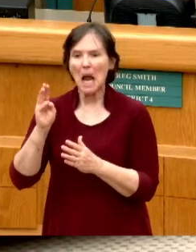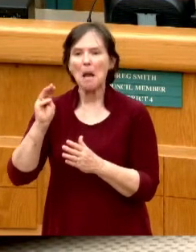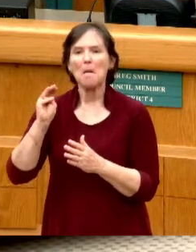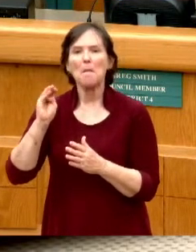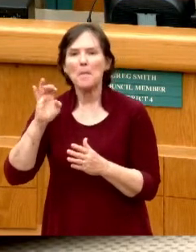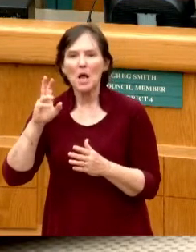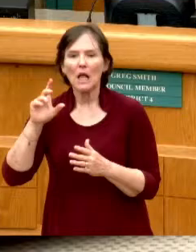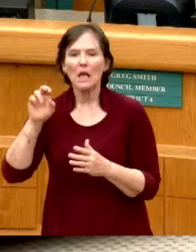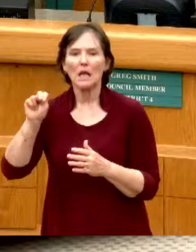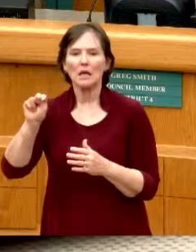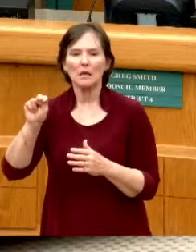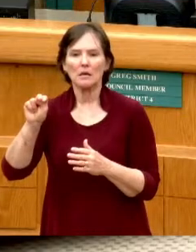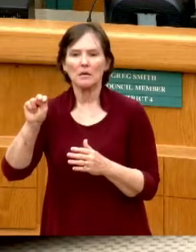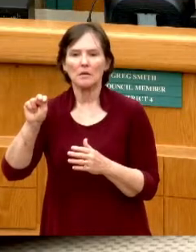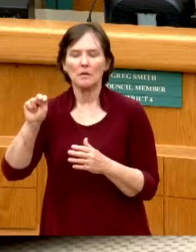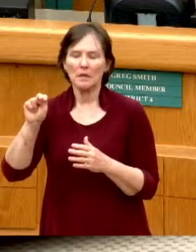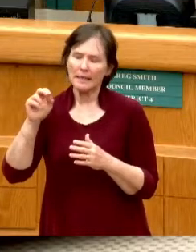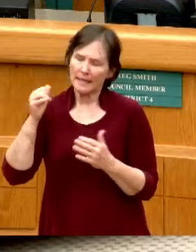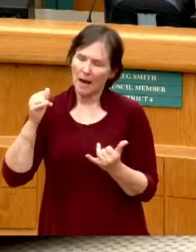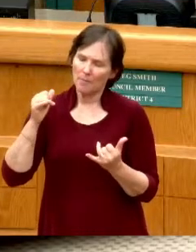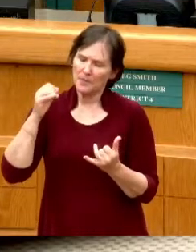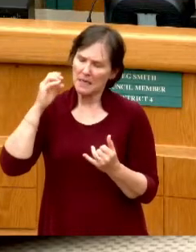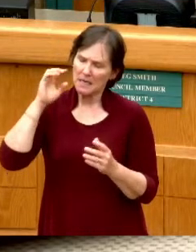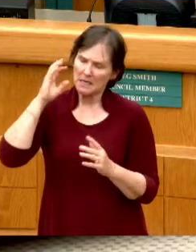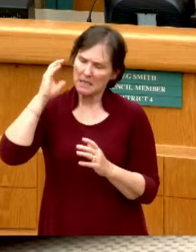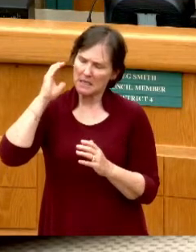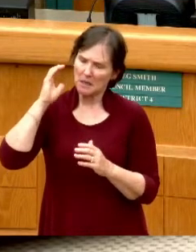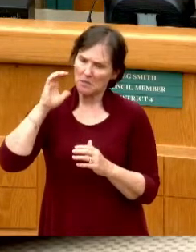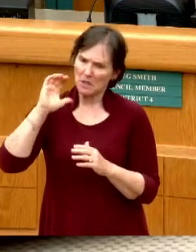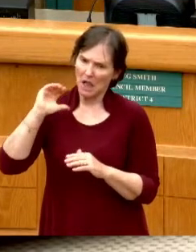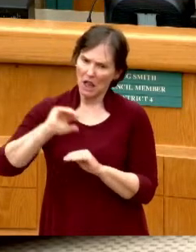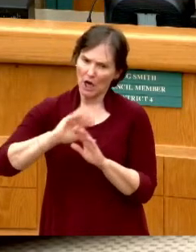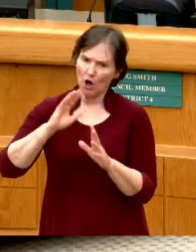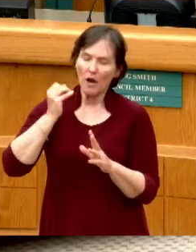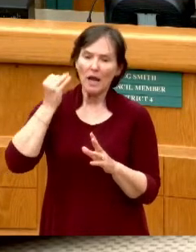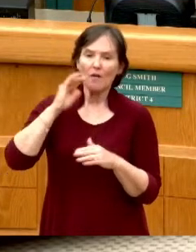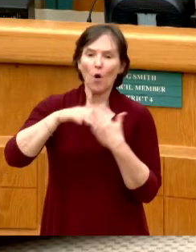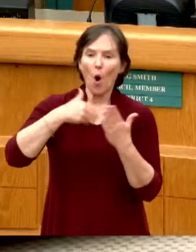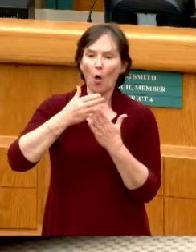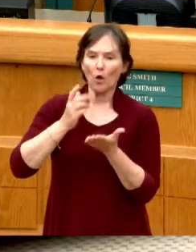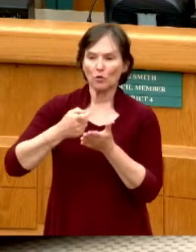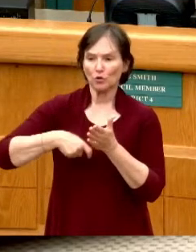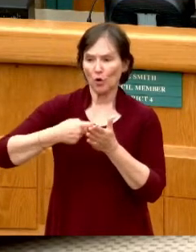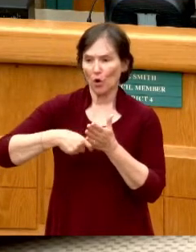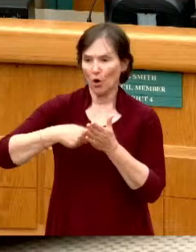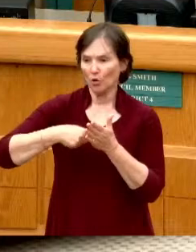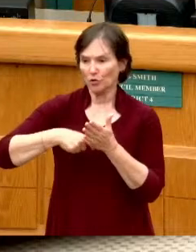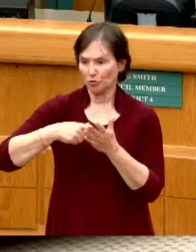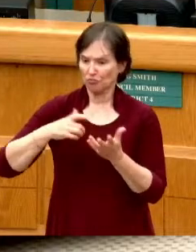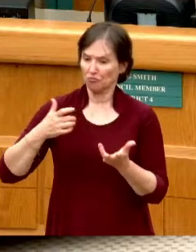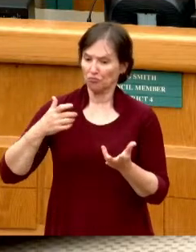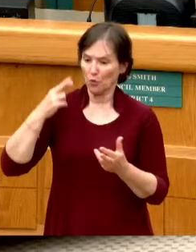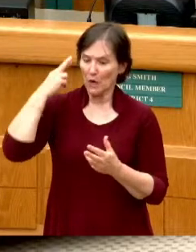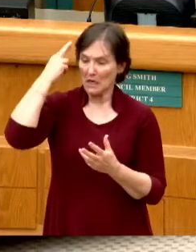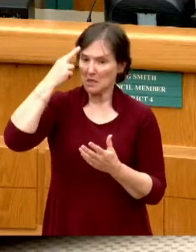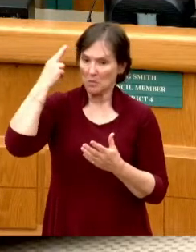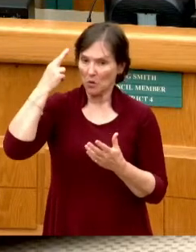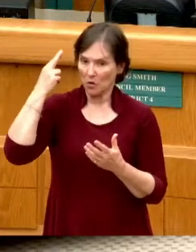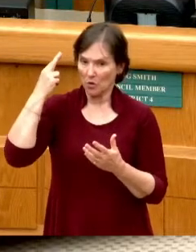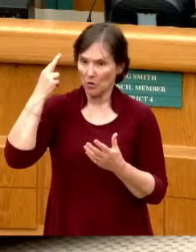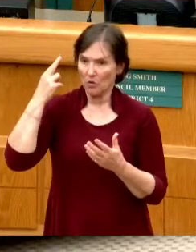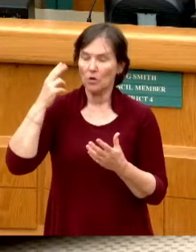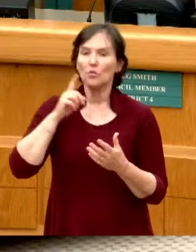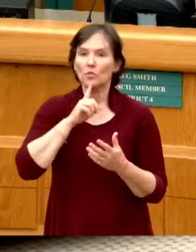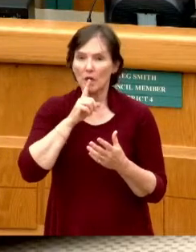are justified expenses in the pursuit of saving lives for COVID-19. One would think that you would want to make sure that counties are made